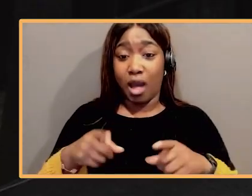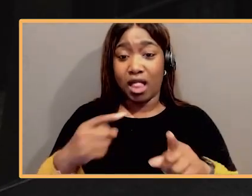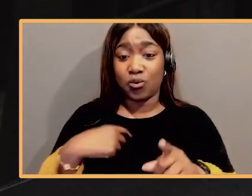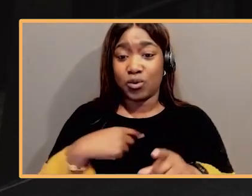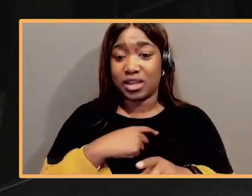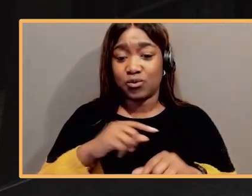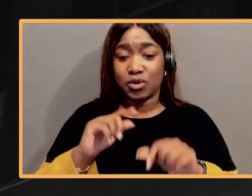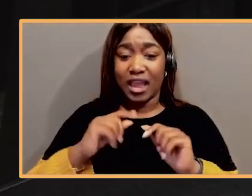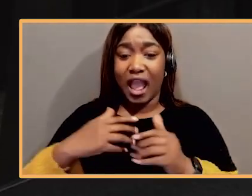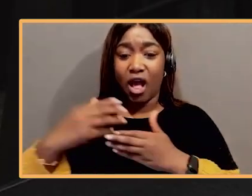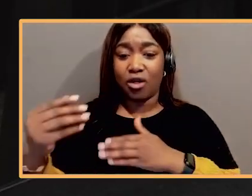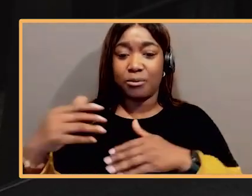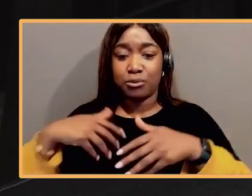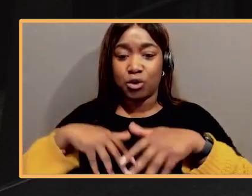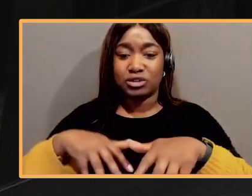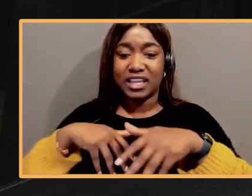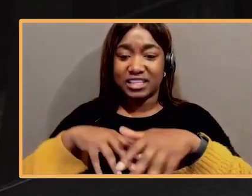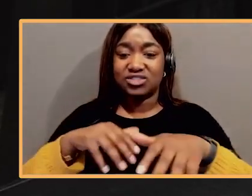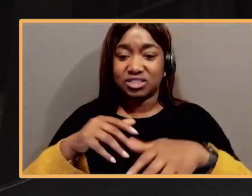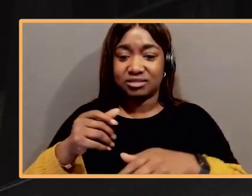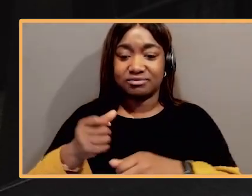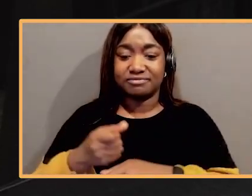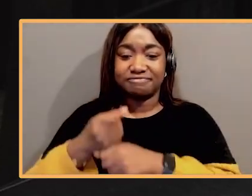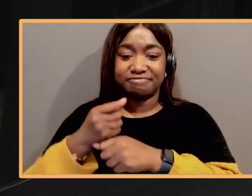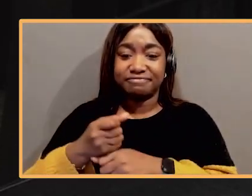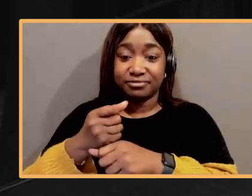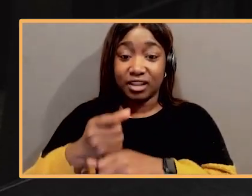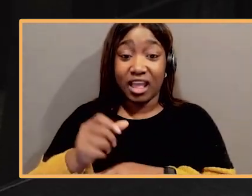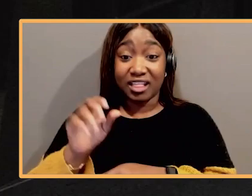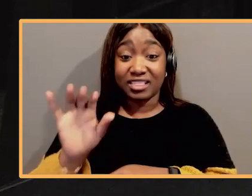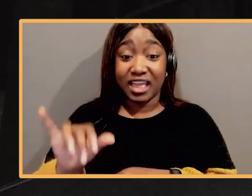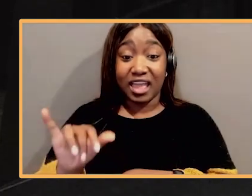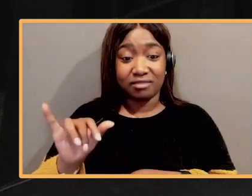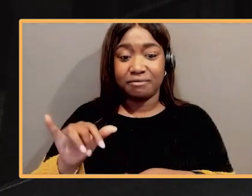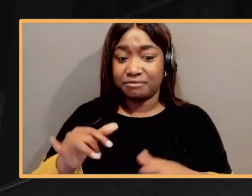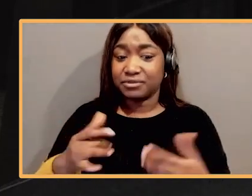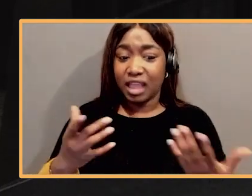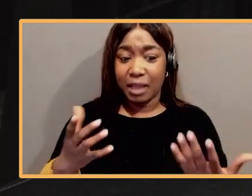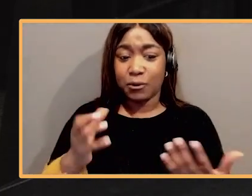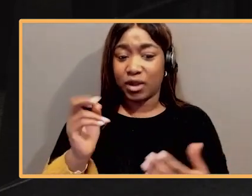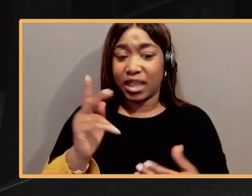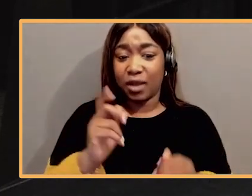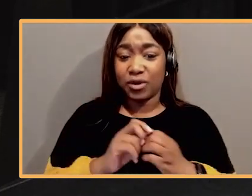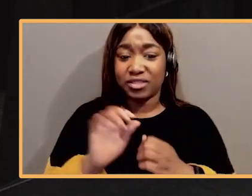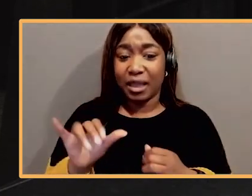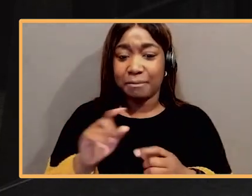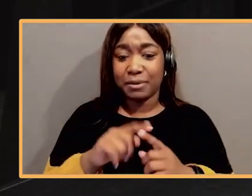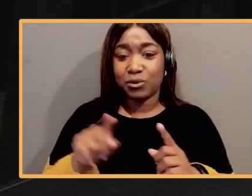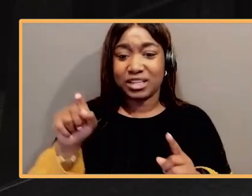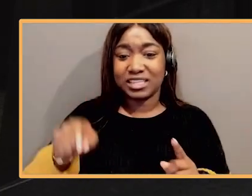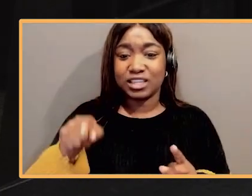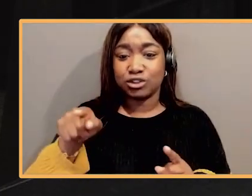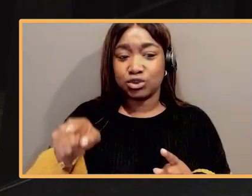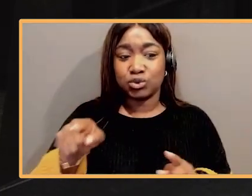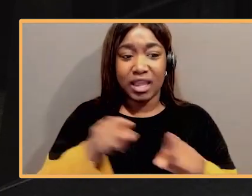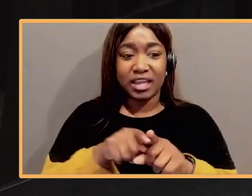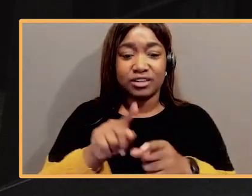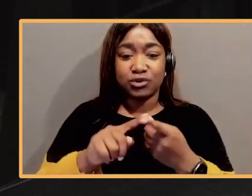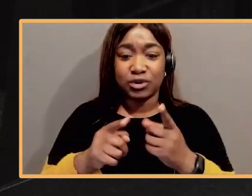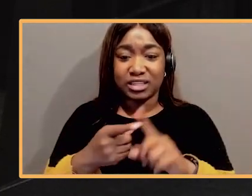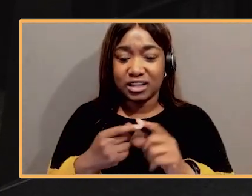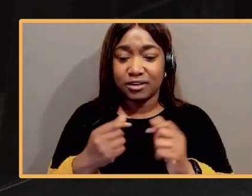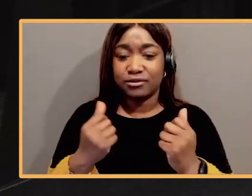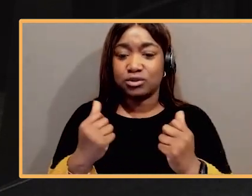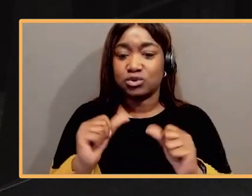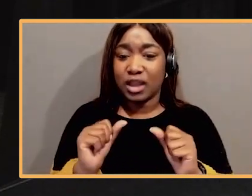okay with that. But we need you as friends. I've tried so many times to make friends in